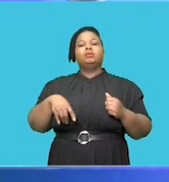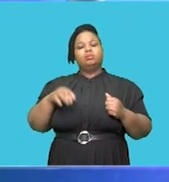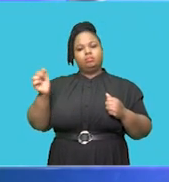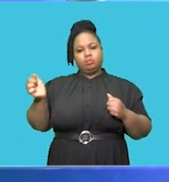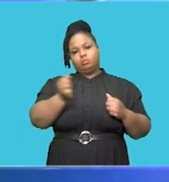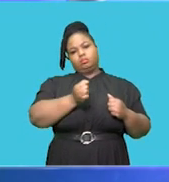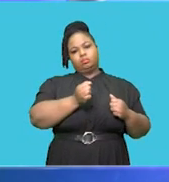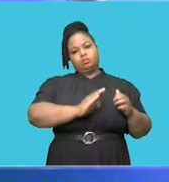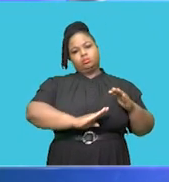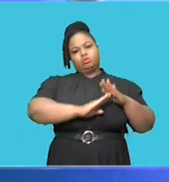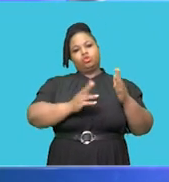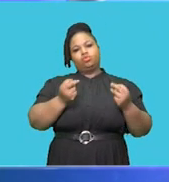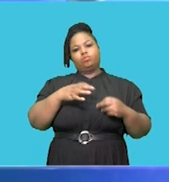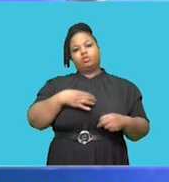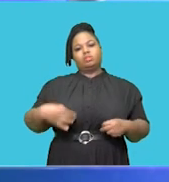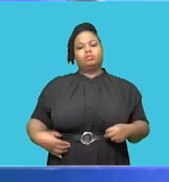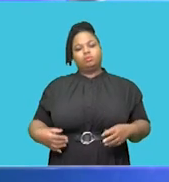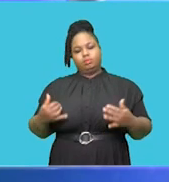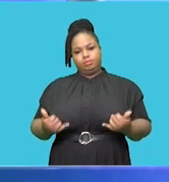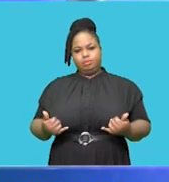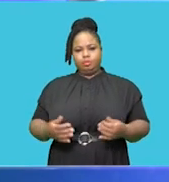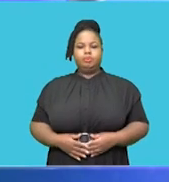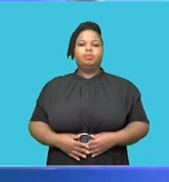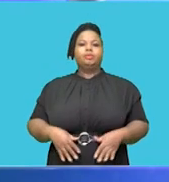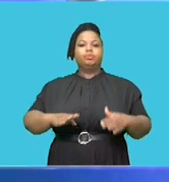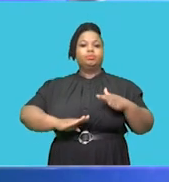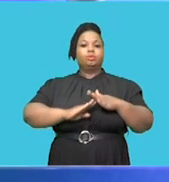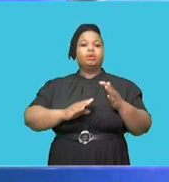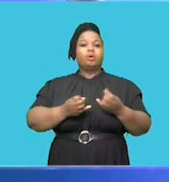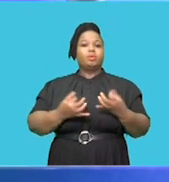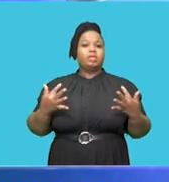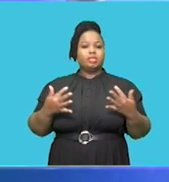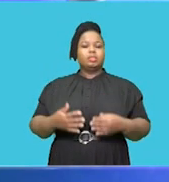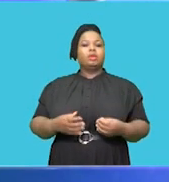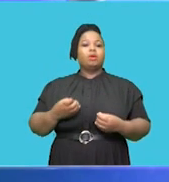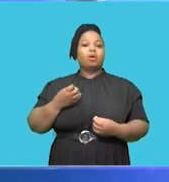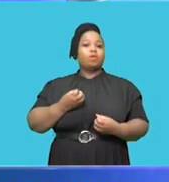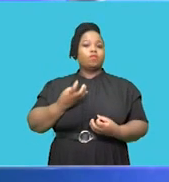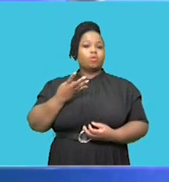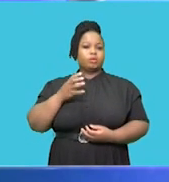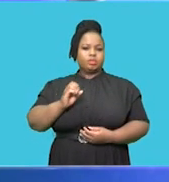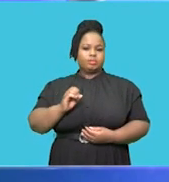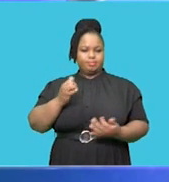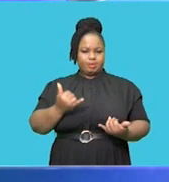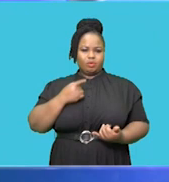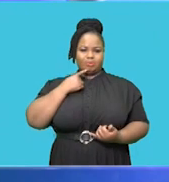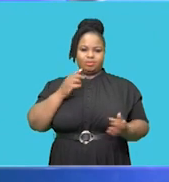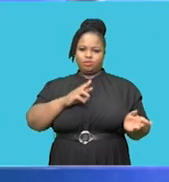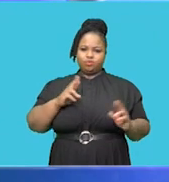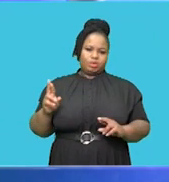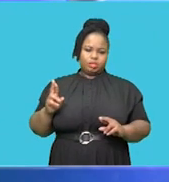beANC. Leli Kwikomidi Likazwelonke Lobuholi Obuphezulu namalunga angamashumi amane futhi kuthiwa selikulungele